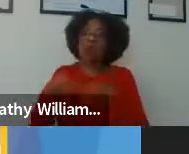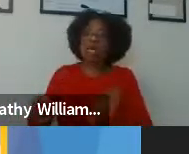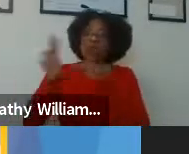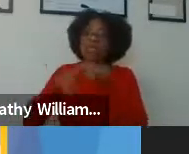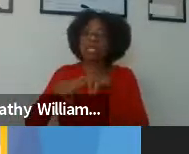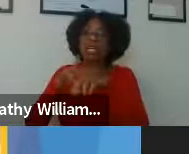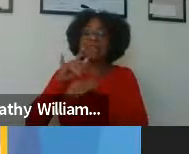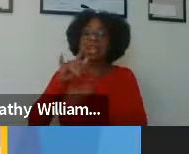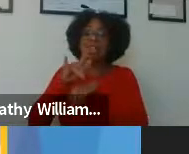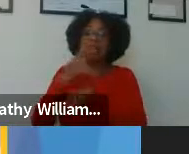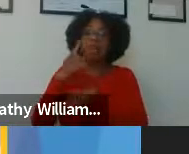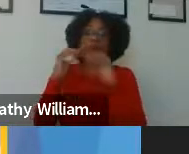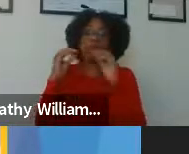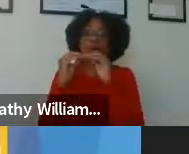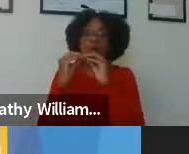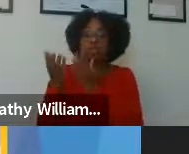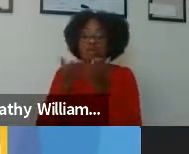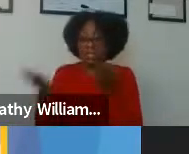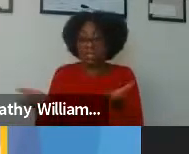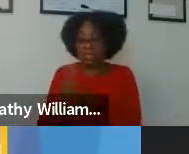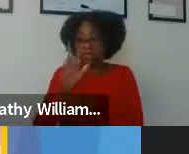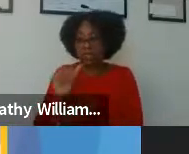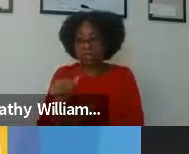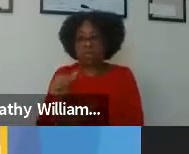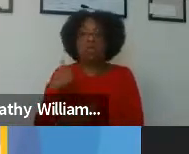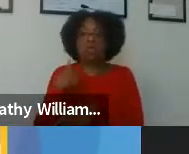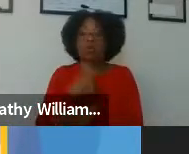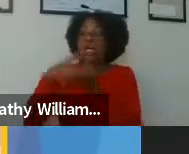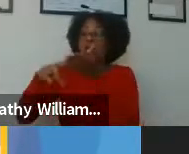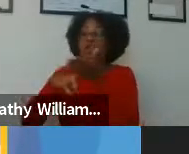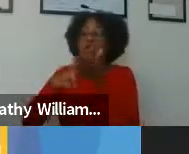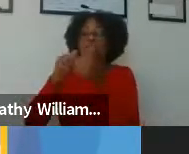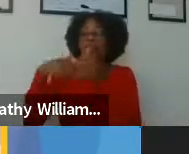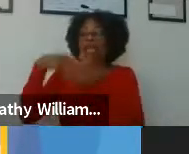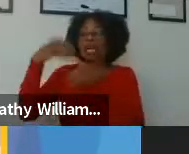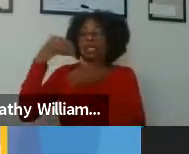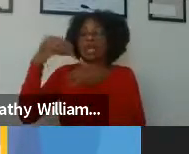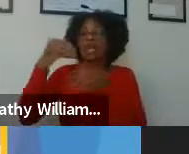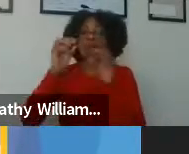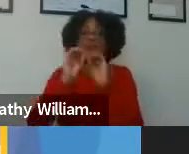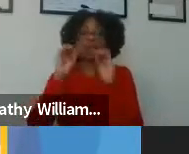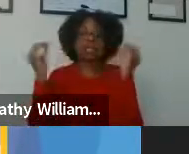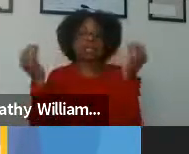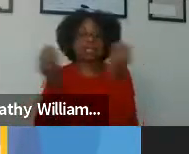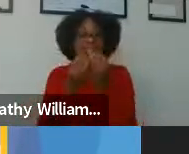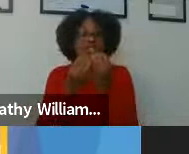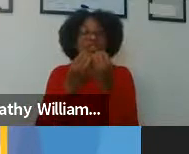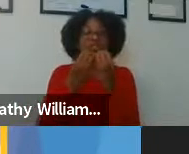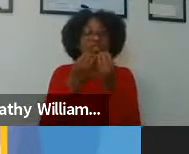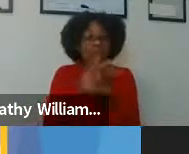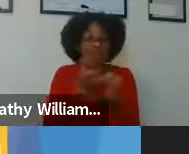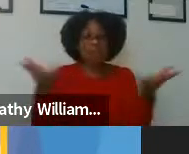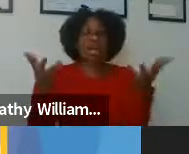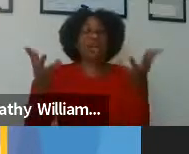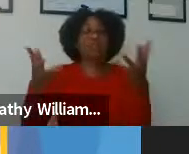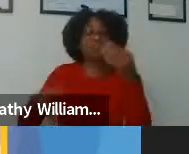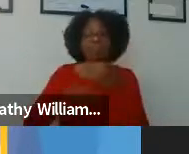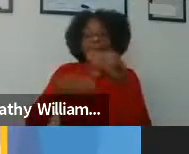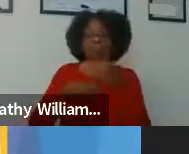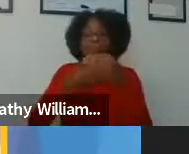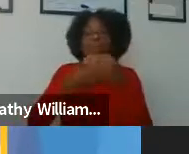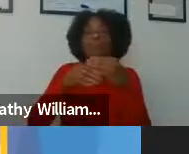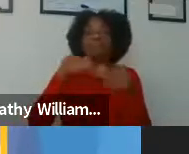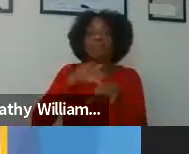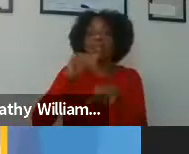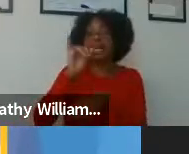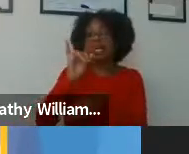in Virginia. dLCV contracts with outside organizations to provide additional advocacy services at the IEP meeting